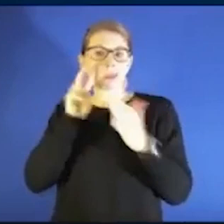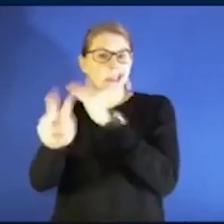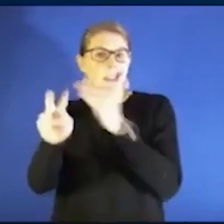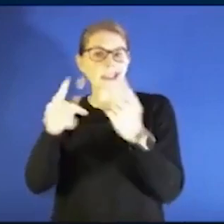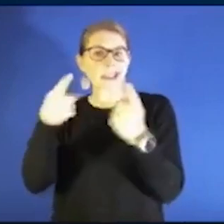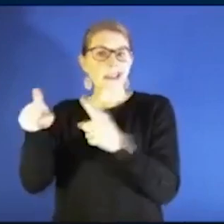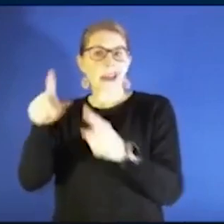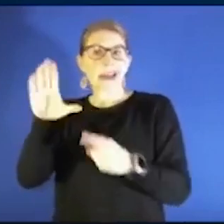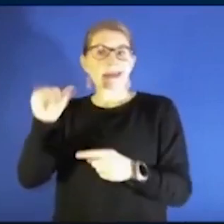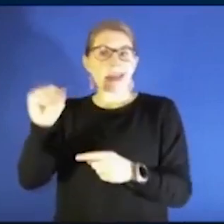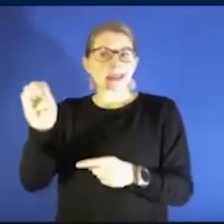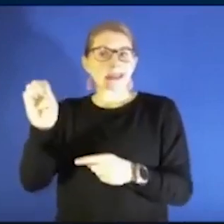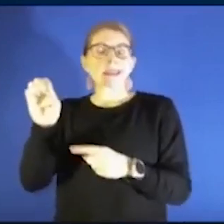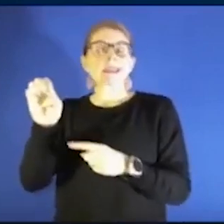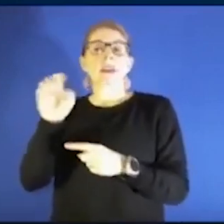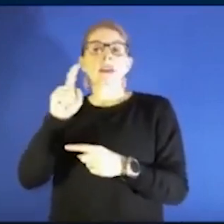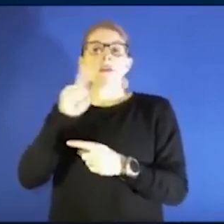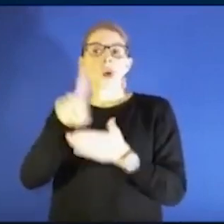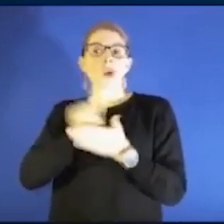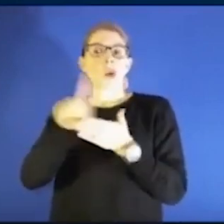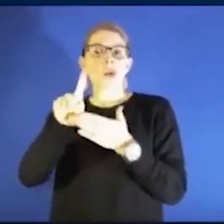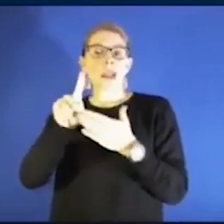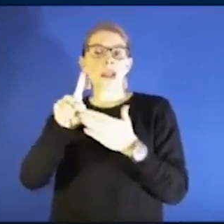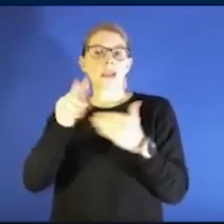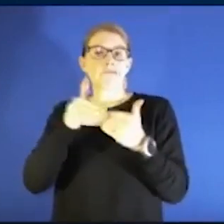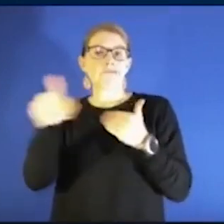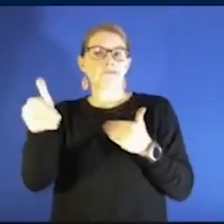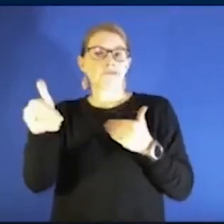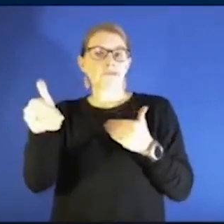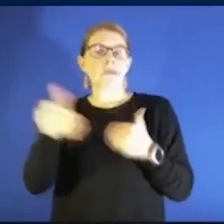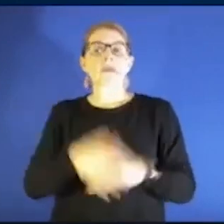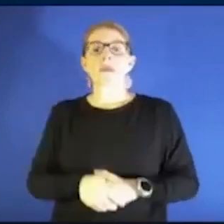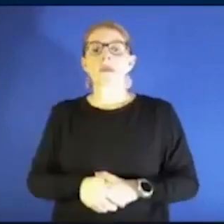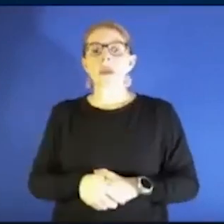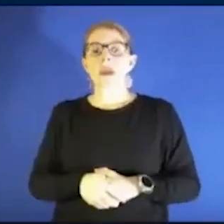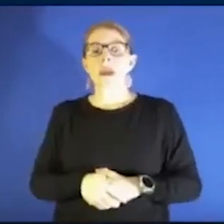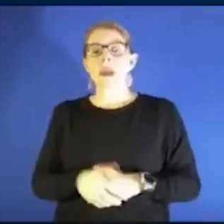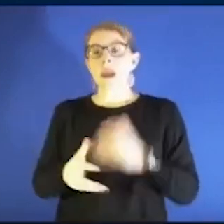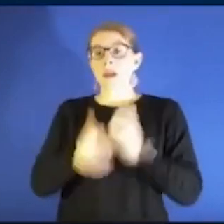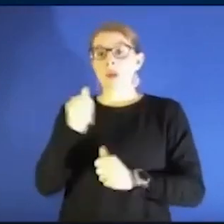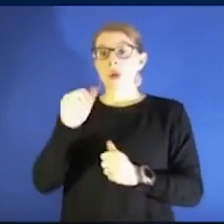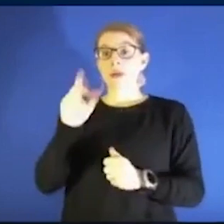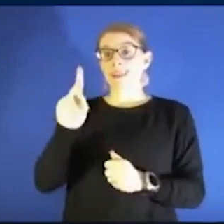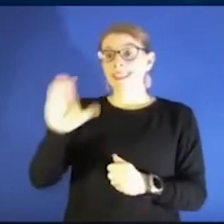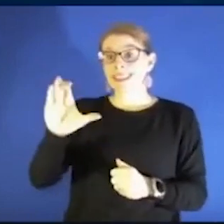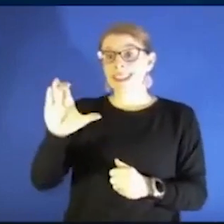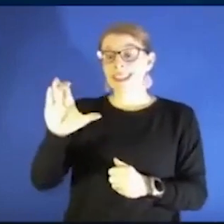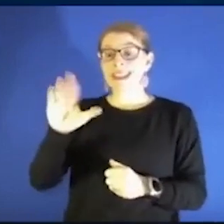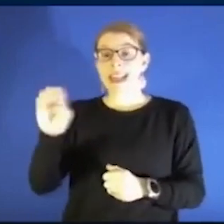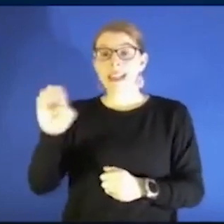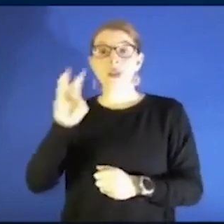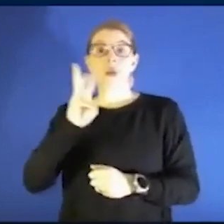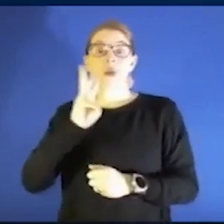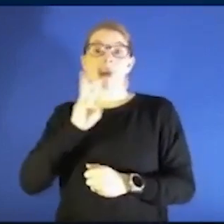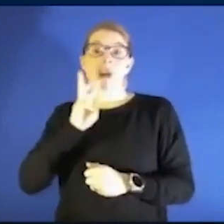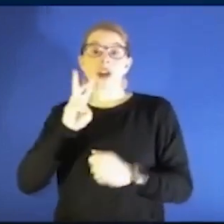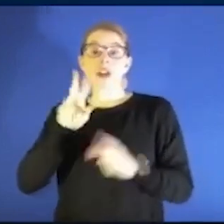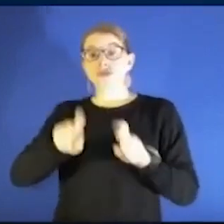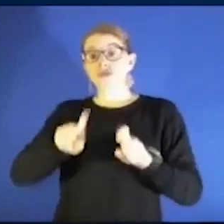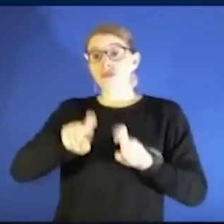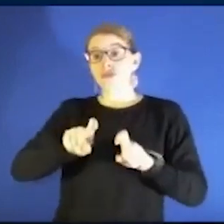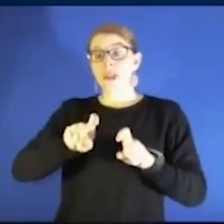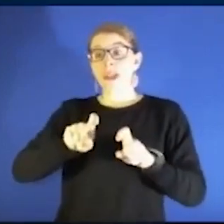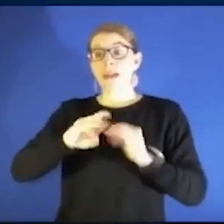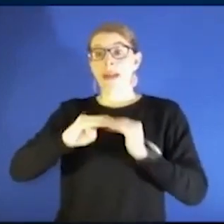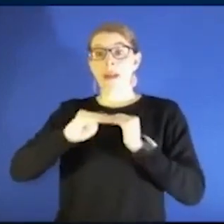about a week. So the fact that we are not yet seeing, the majority of the Kansas City wastewater treatment starting to level off